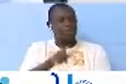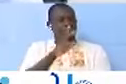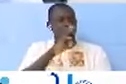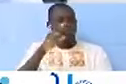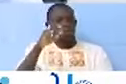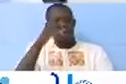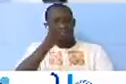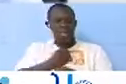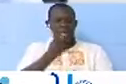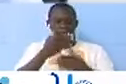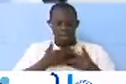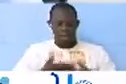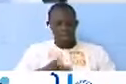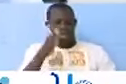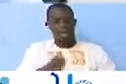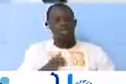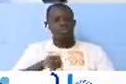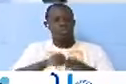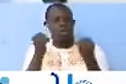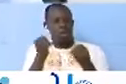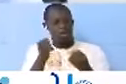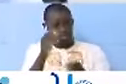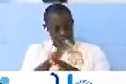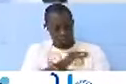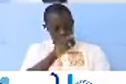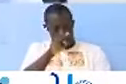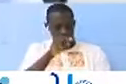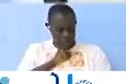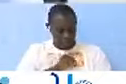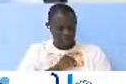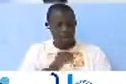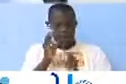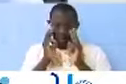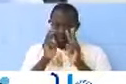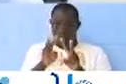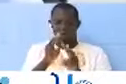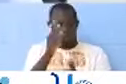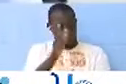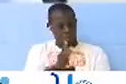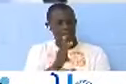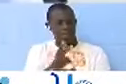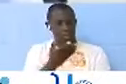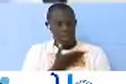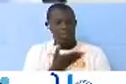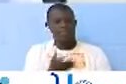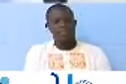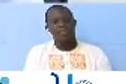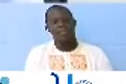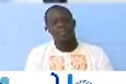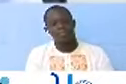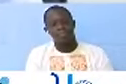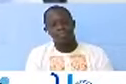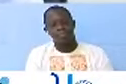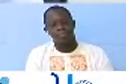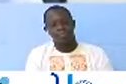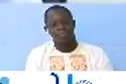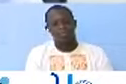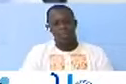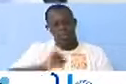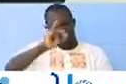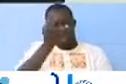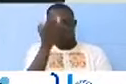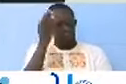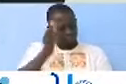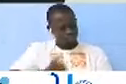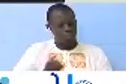ji to nya to nya inya sede ya ta hadama dingol la nyet tinyal me alon ko aketa boyta mol kanje NIA ji foto nyan um to nyaldi. Yeah,